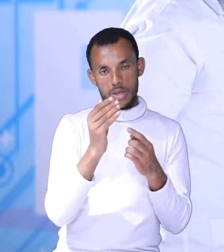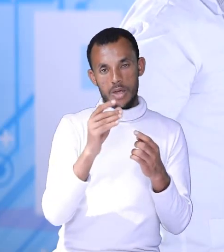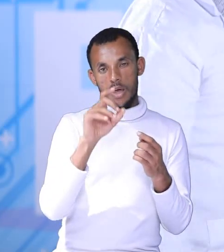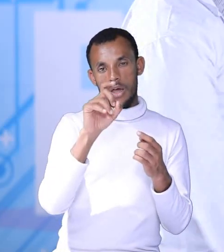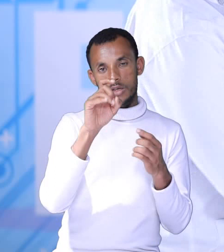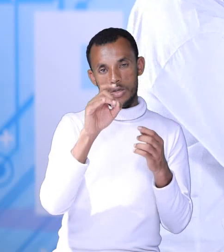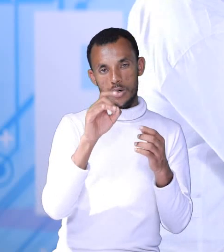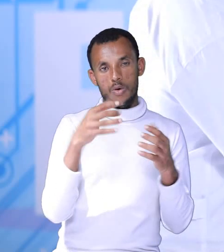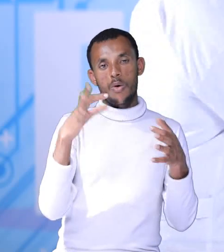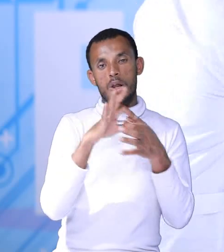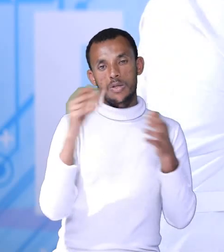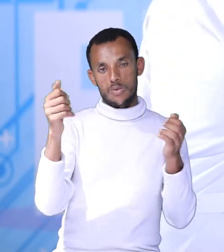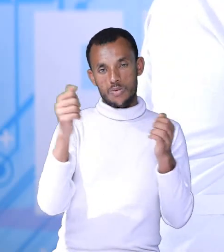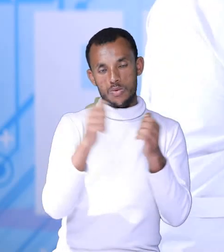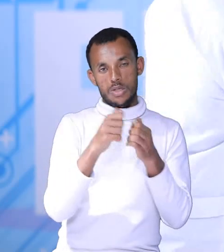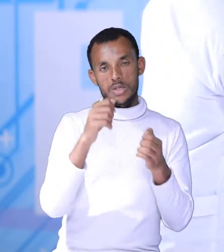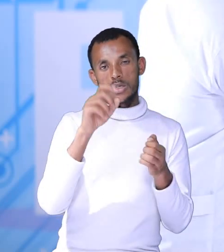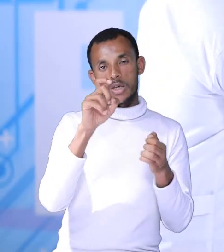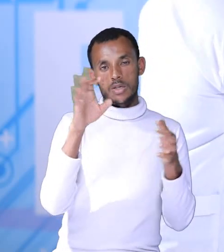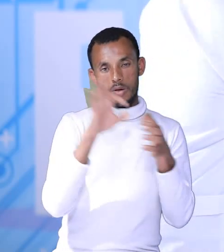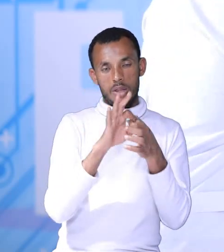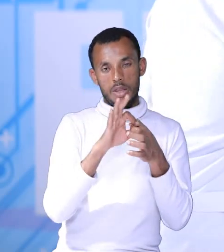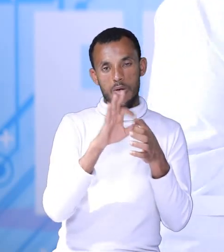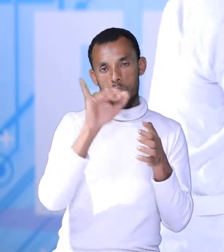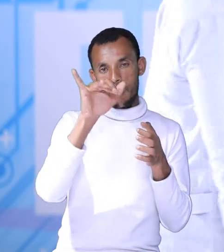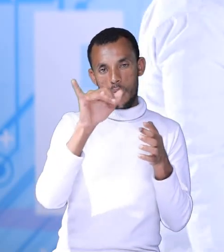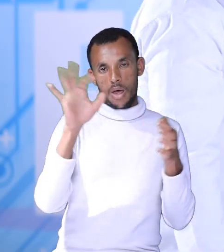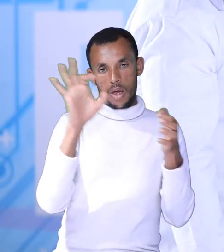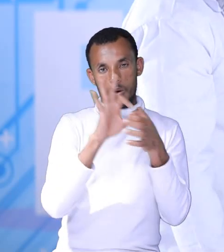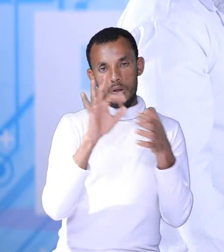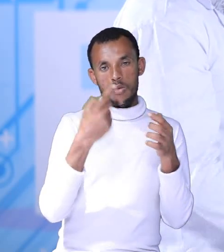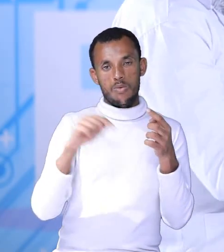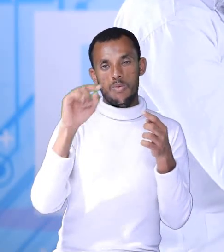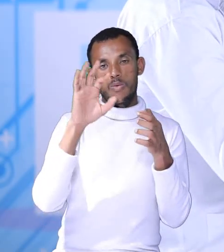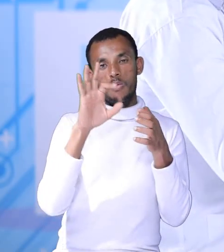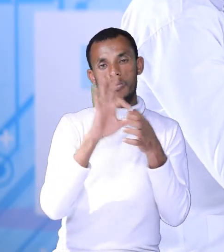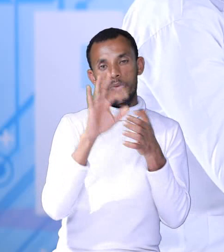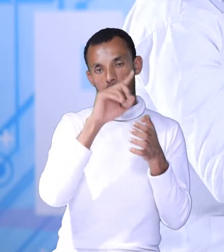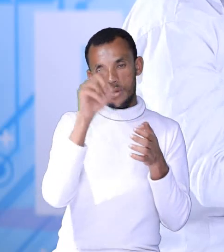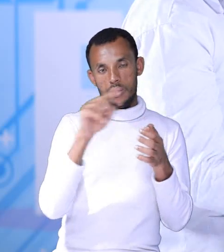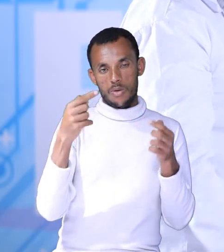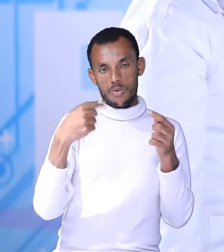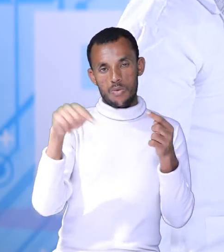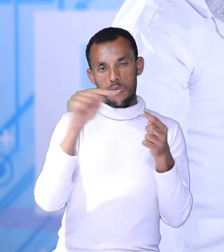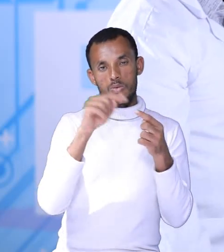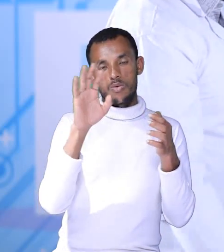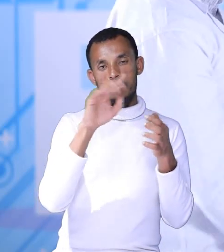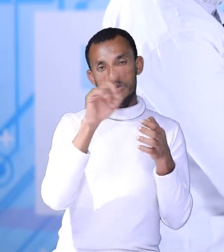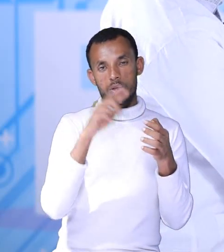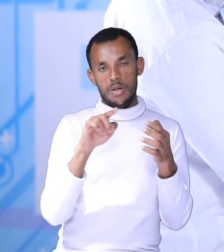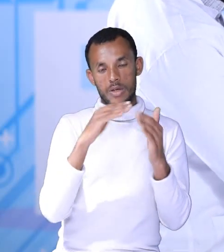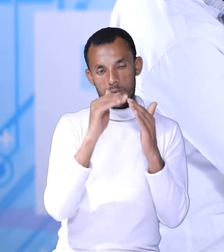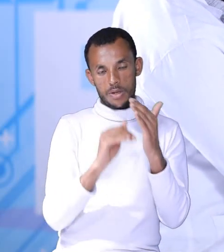X coordinate, Y with Y, Z with Z. For subtraction was same,